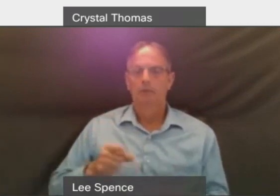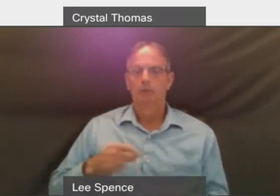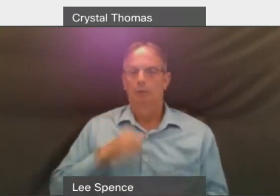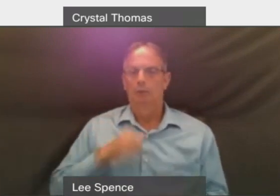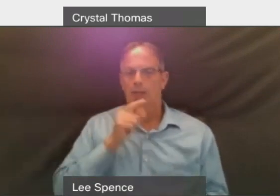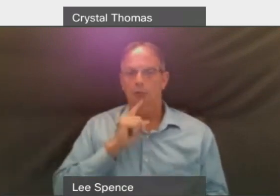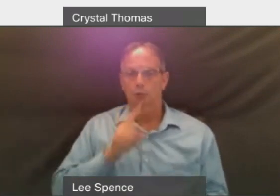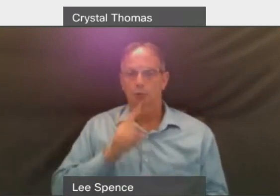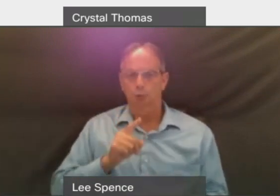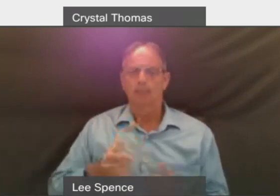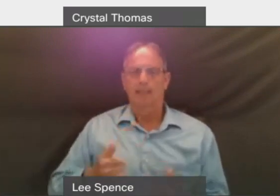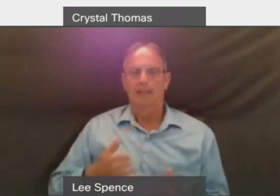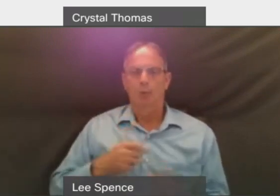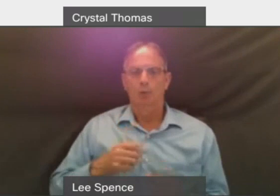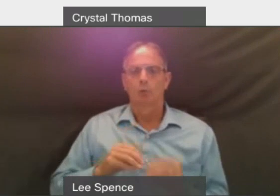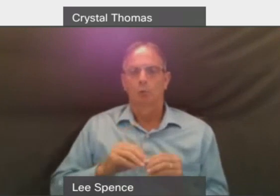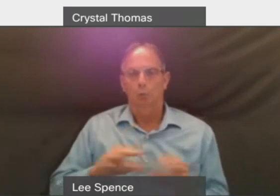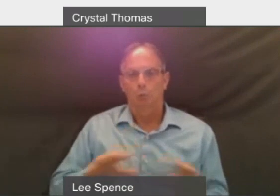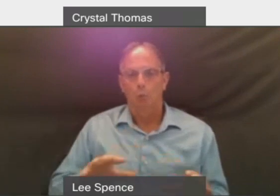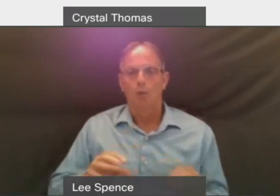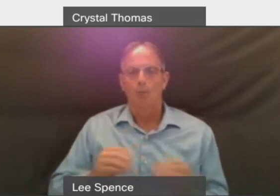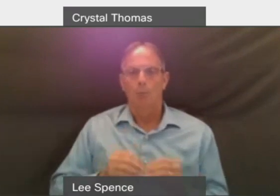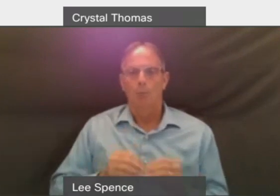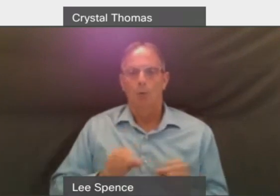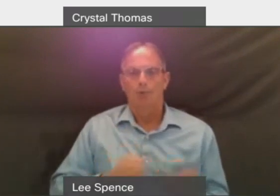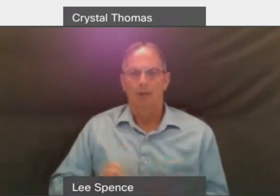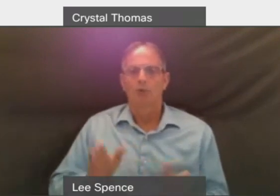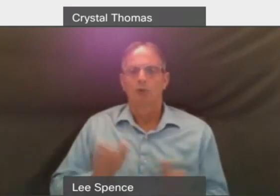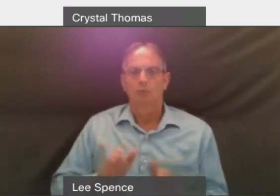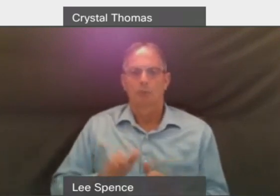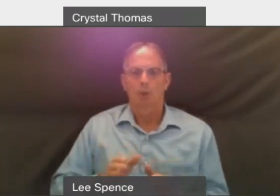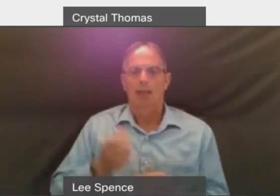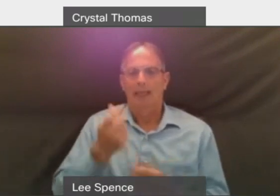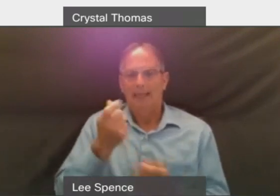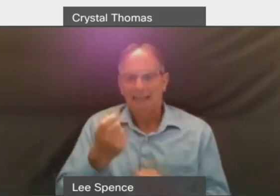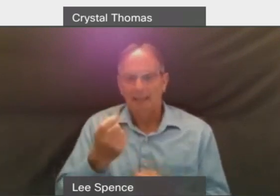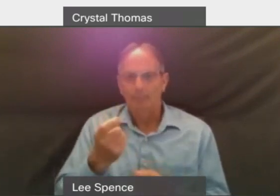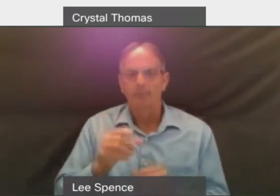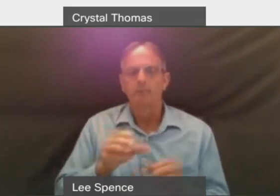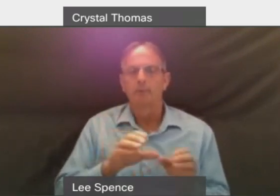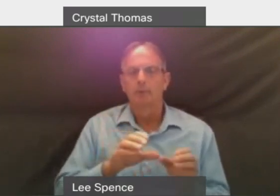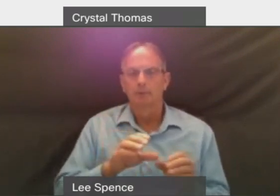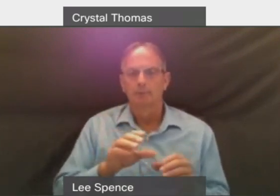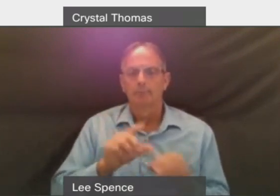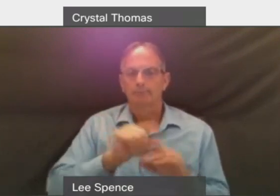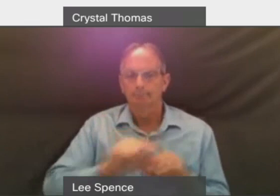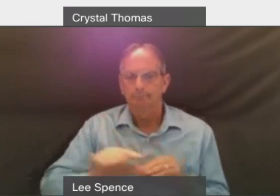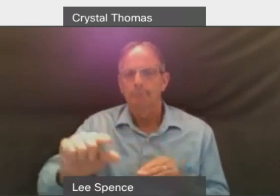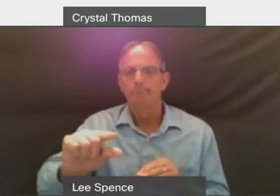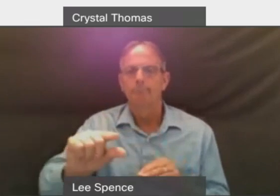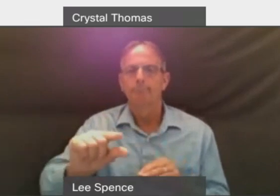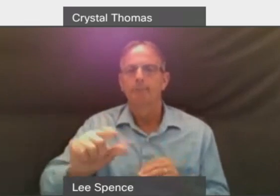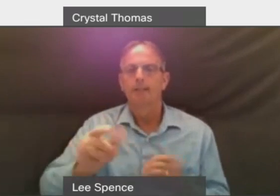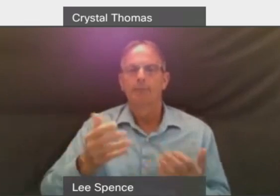that we want to roll it out in this more planned, small way to make sure that we address any of those issues up front.